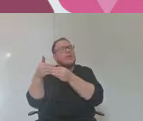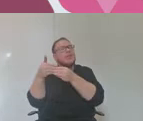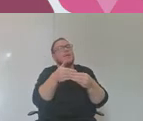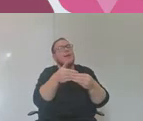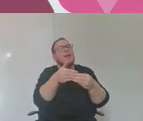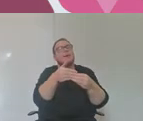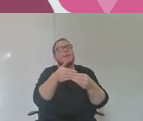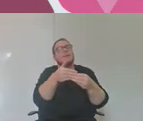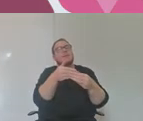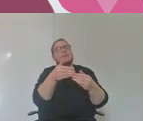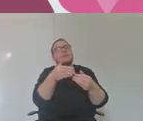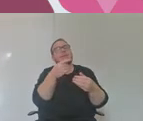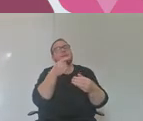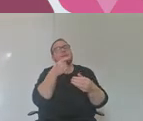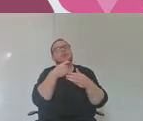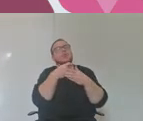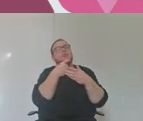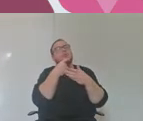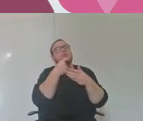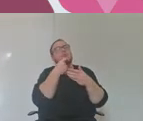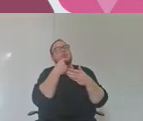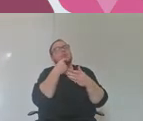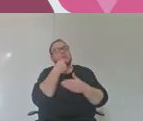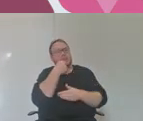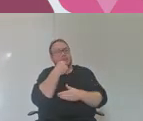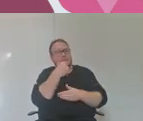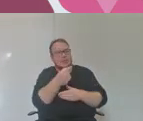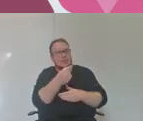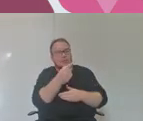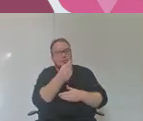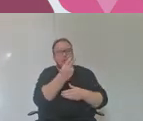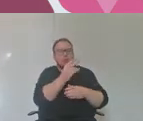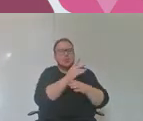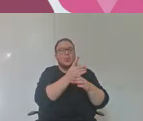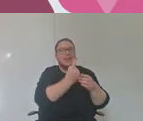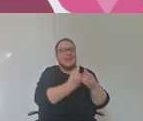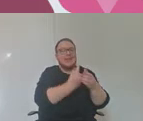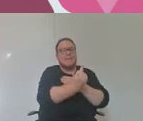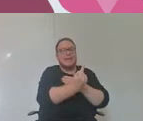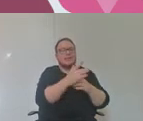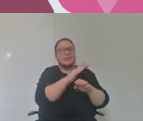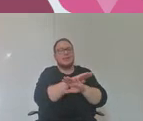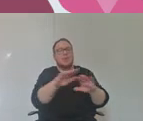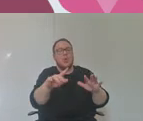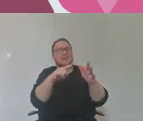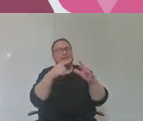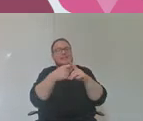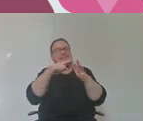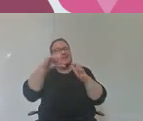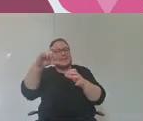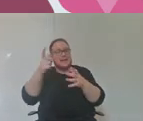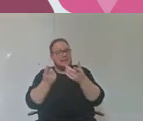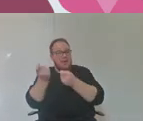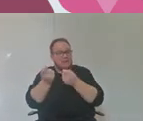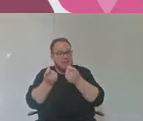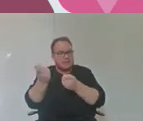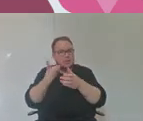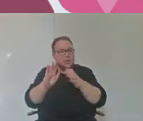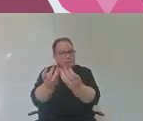there being two independent non-exec directors on the ICS board, and